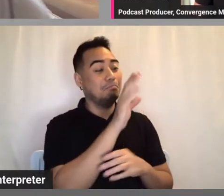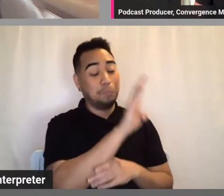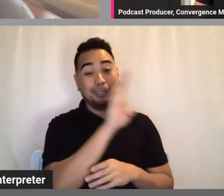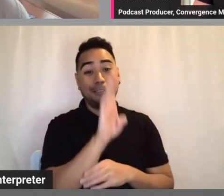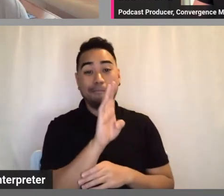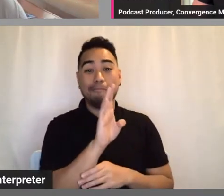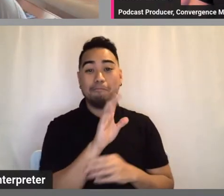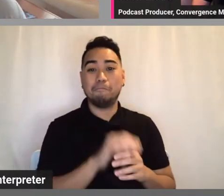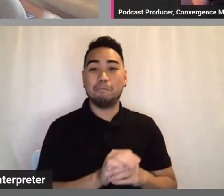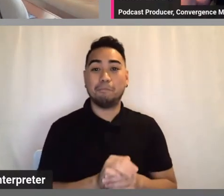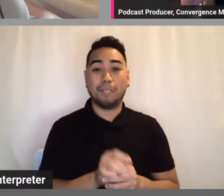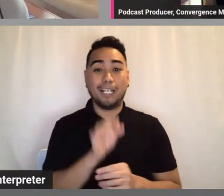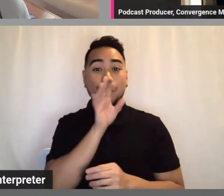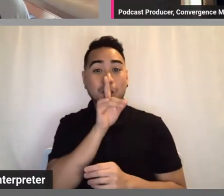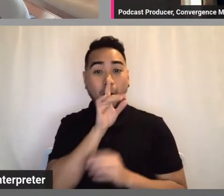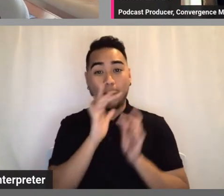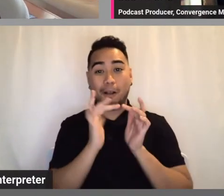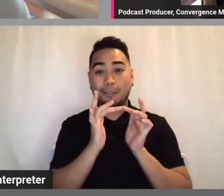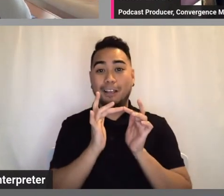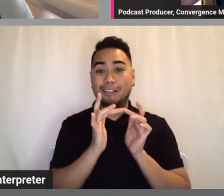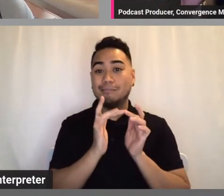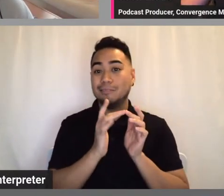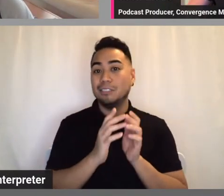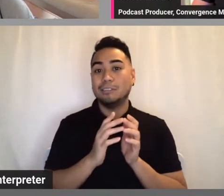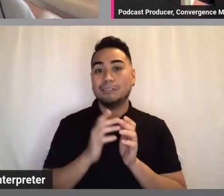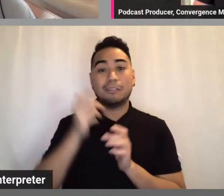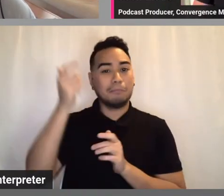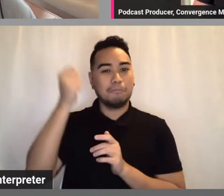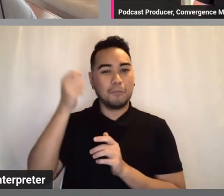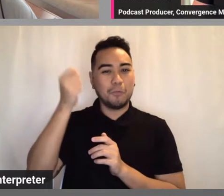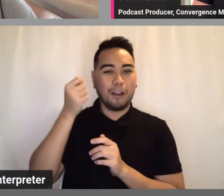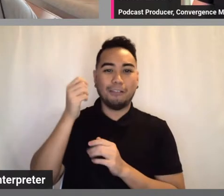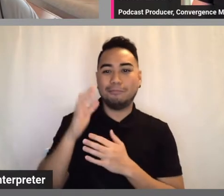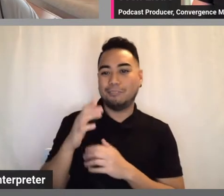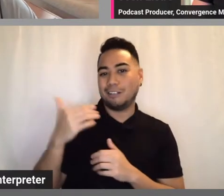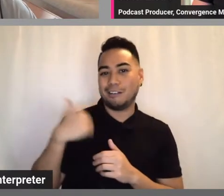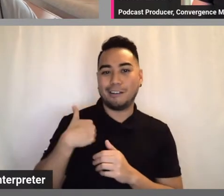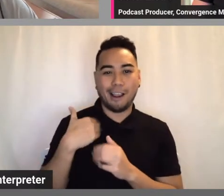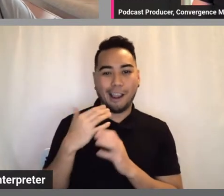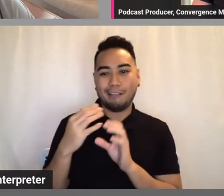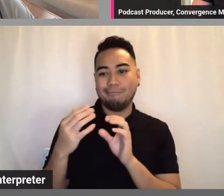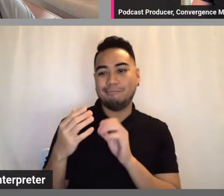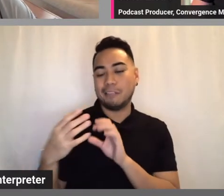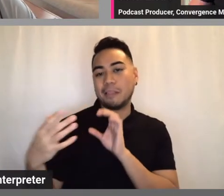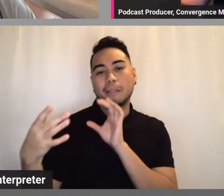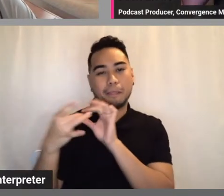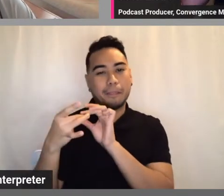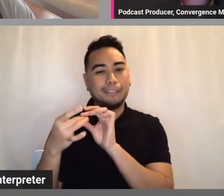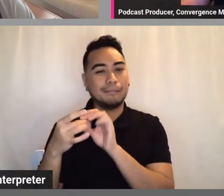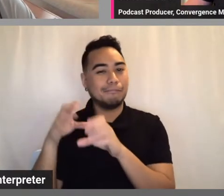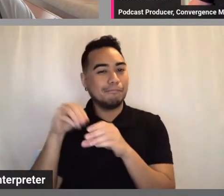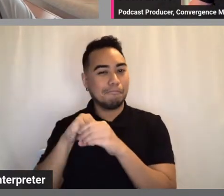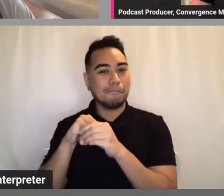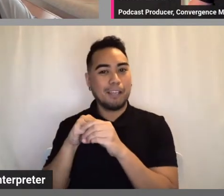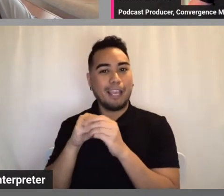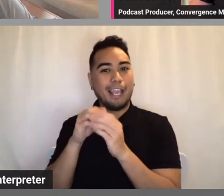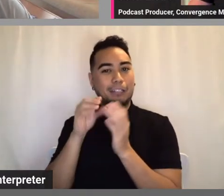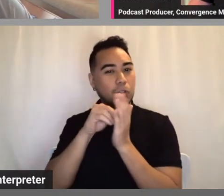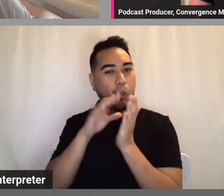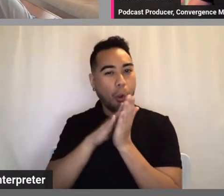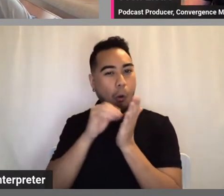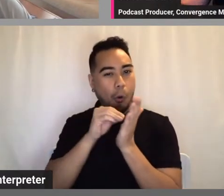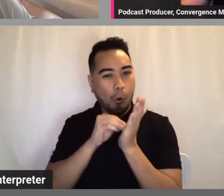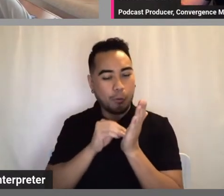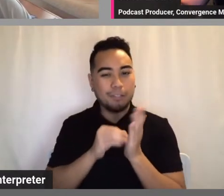this week. Go subscribe now. There's links in the show notes. But I mean, it's, we're already like sort of doing pitch meetings where we